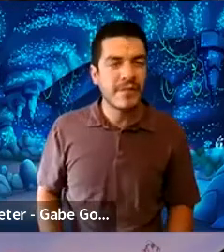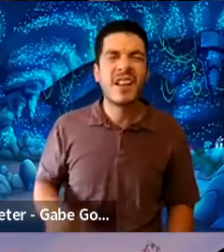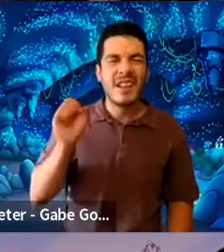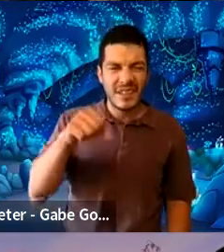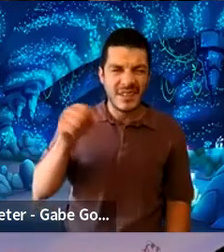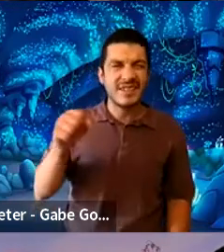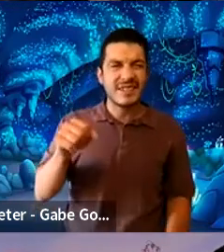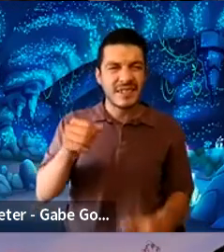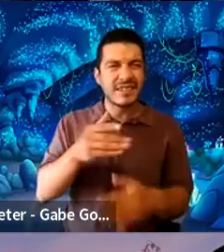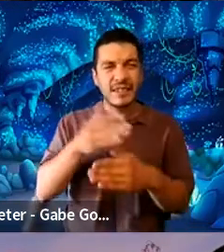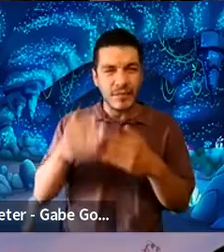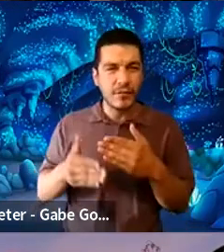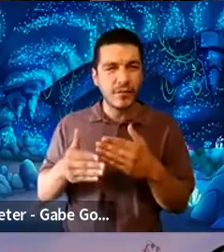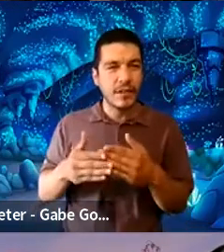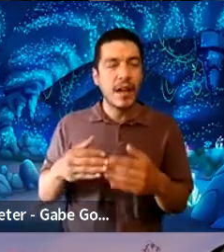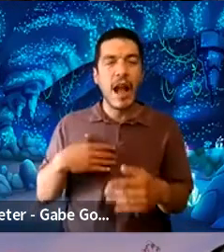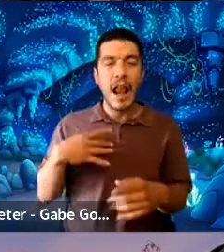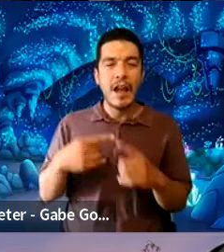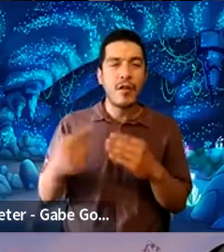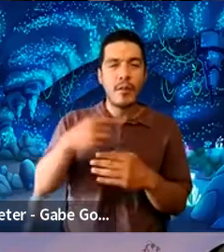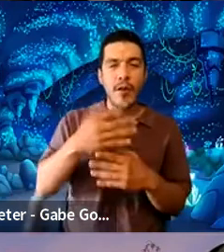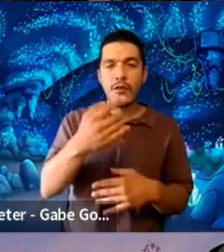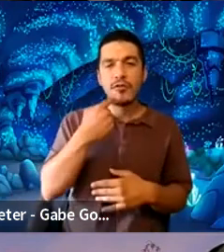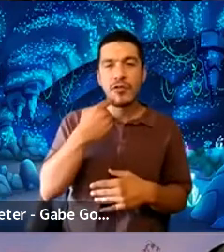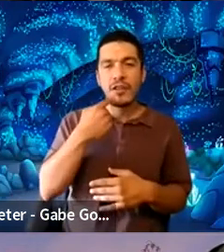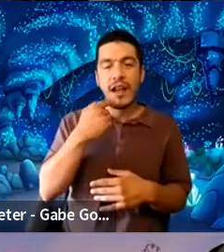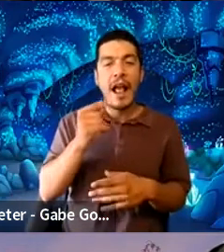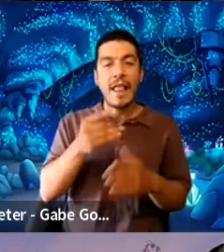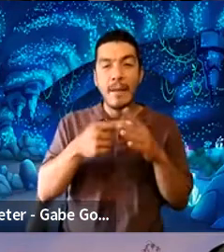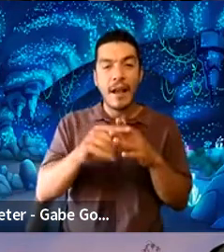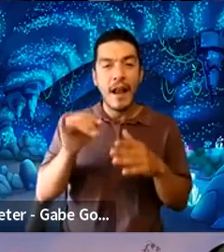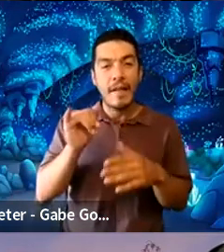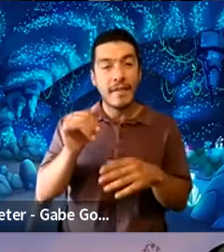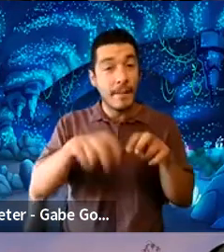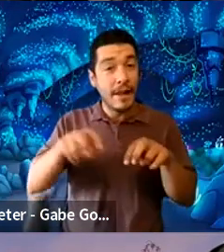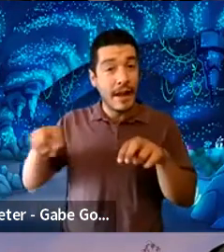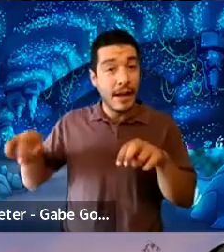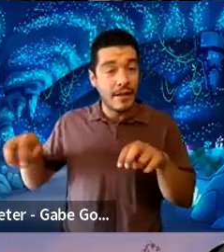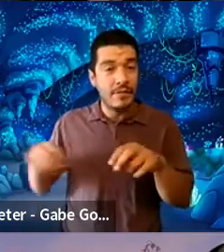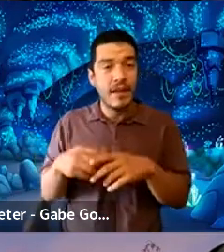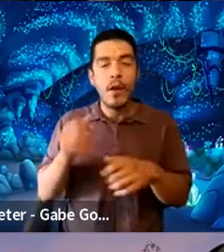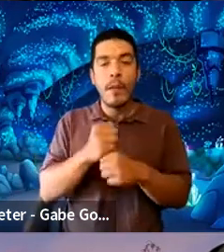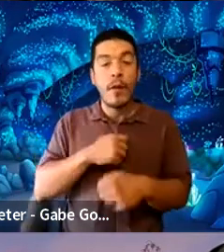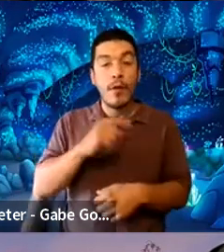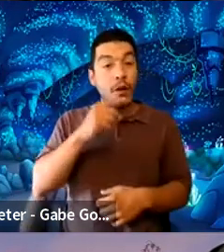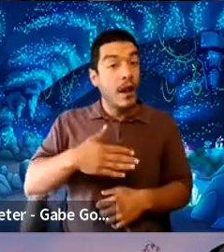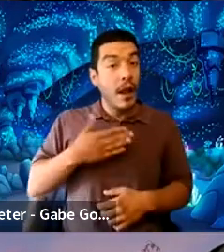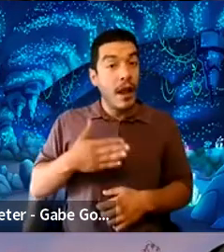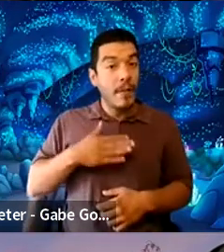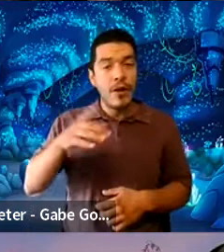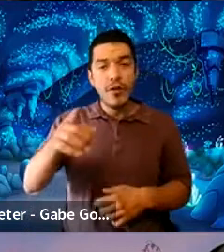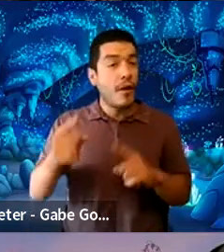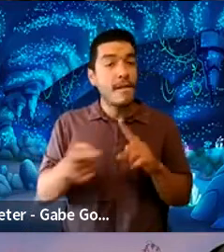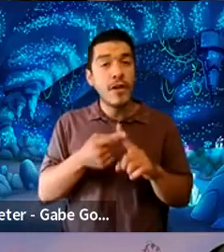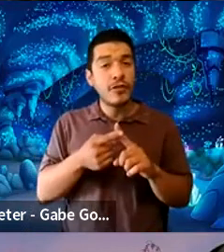Yeah, absolutely. I would like to go back to what you said at the beginning of the panel, which made me really happy that your main takeaway